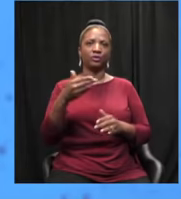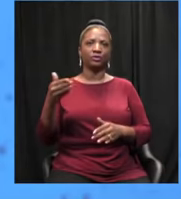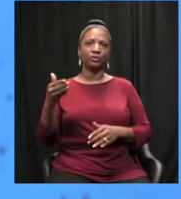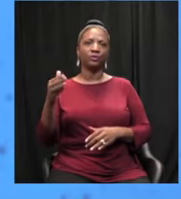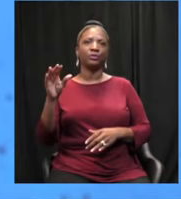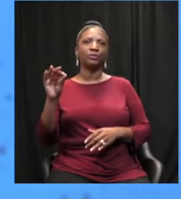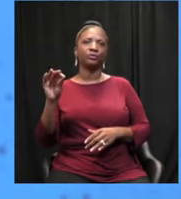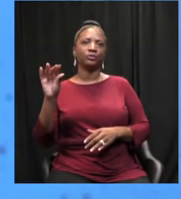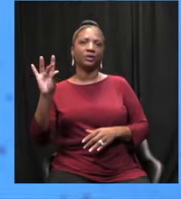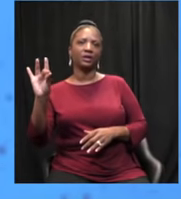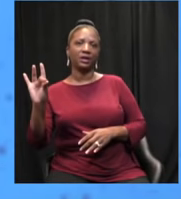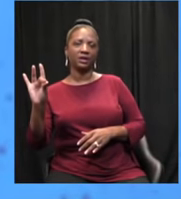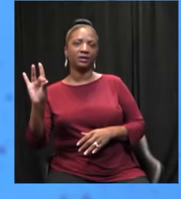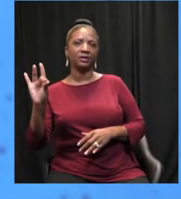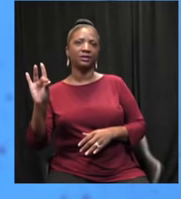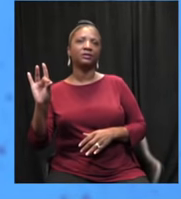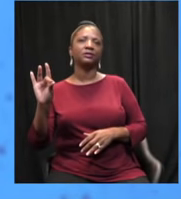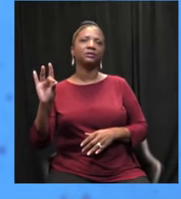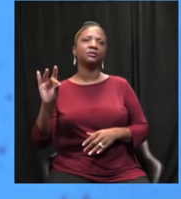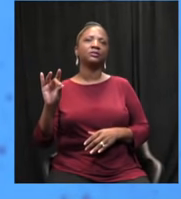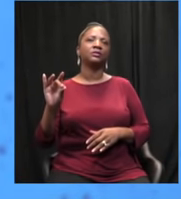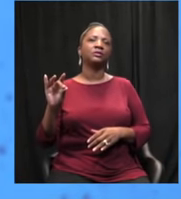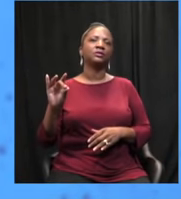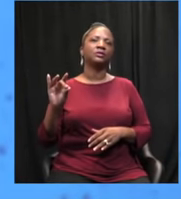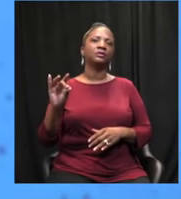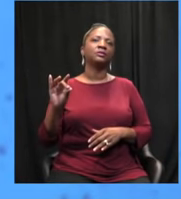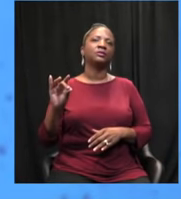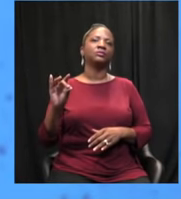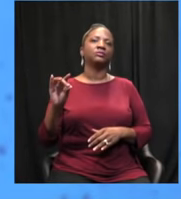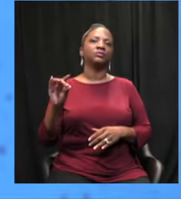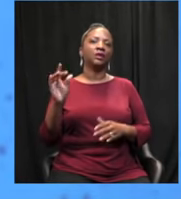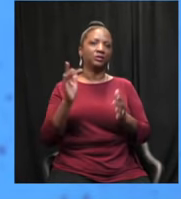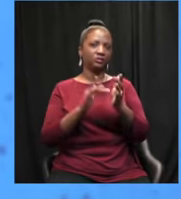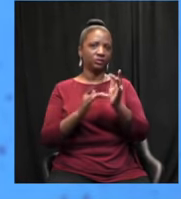do. I'm going to go to a cross.